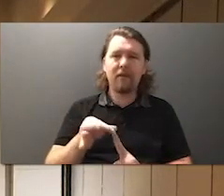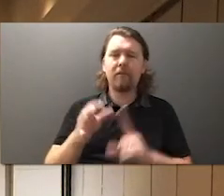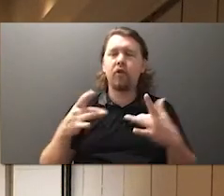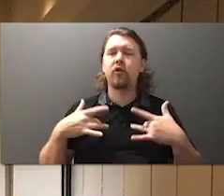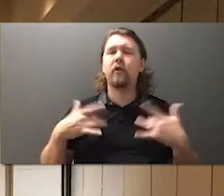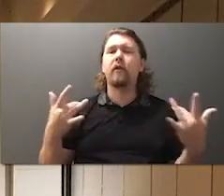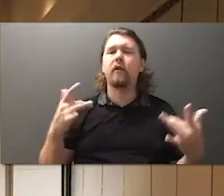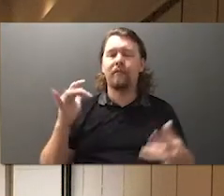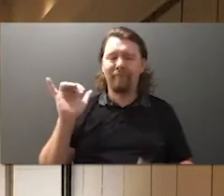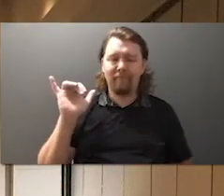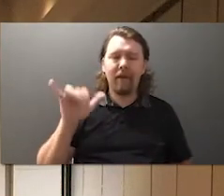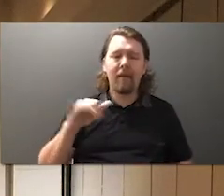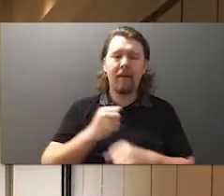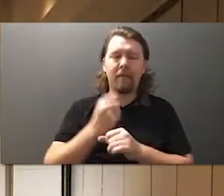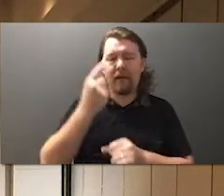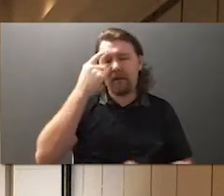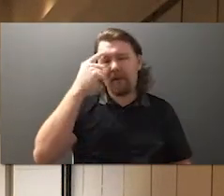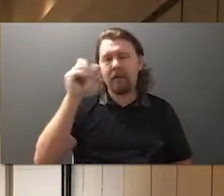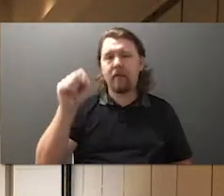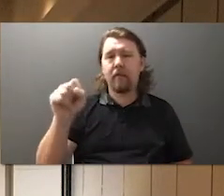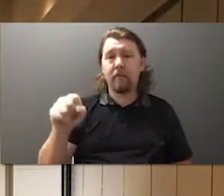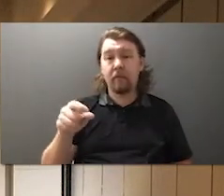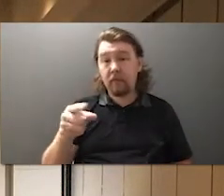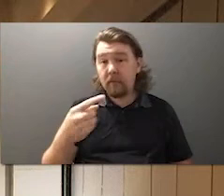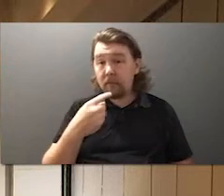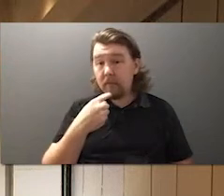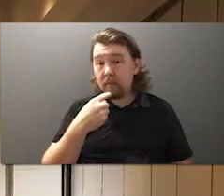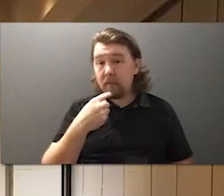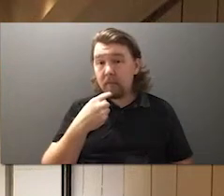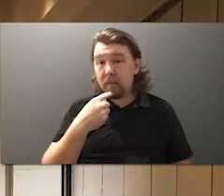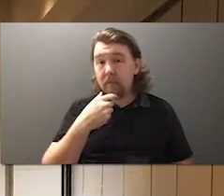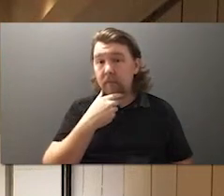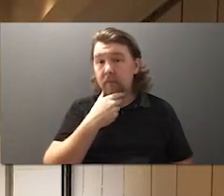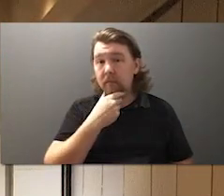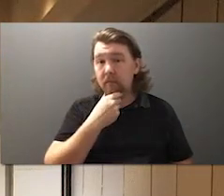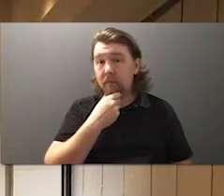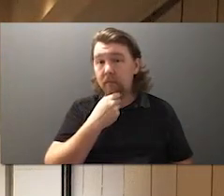Right. Special events. I got you. Okay. That makes sense. Okay. I think we're, yes?